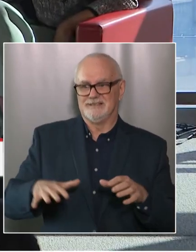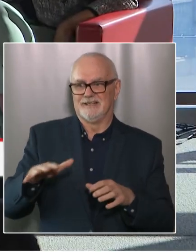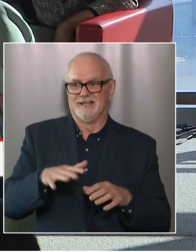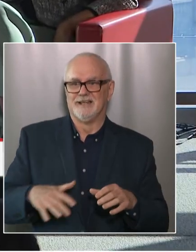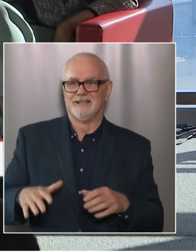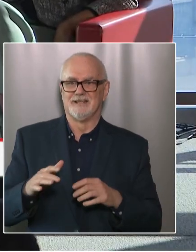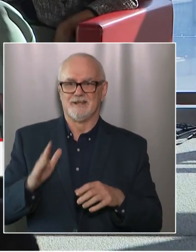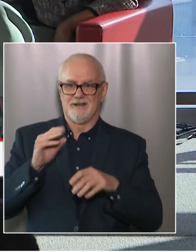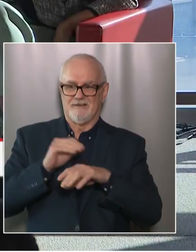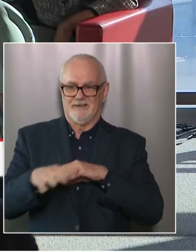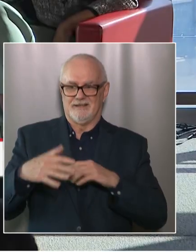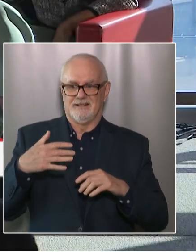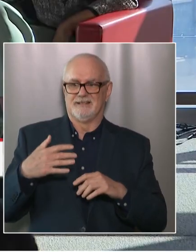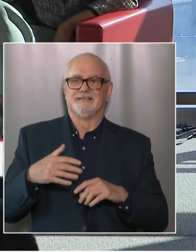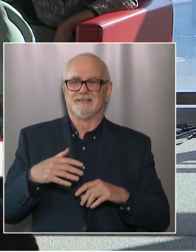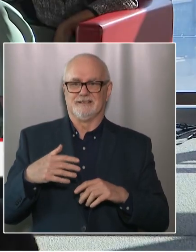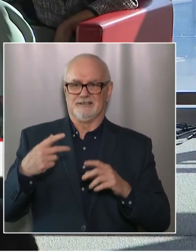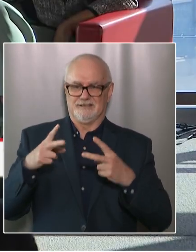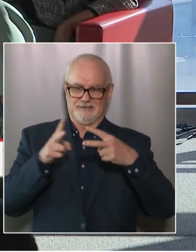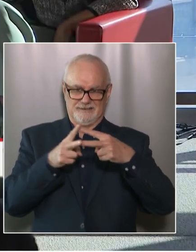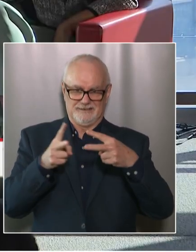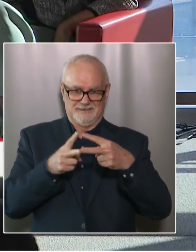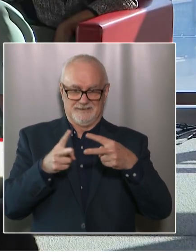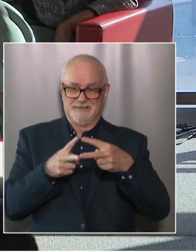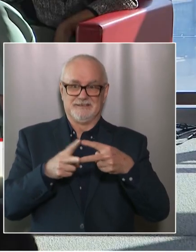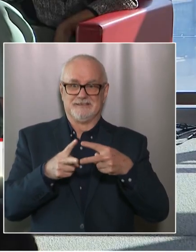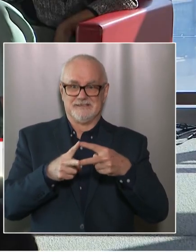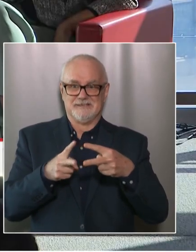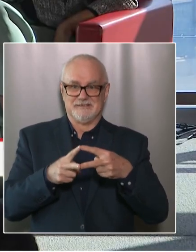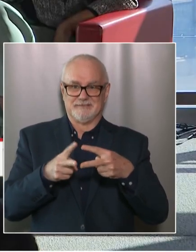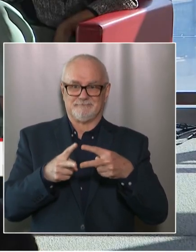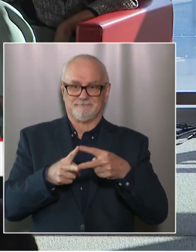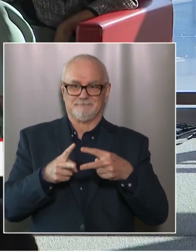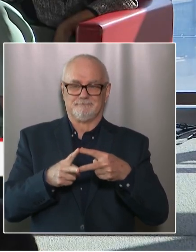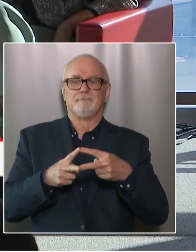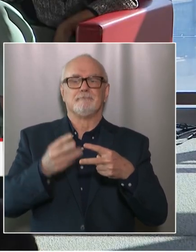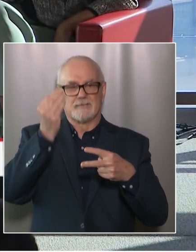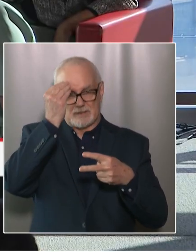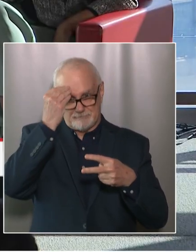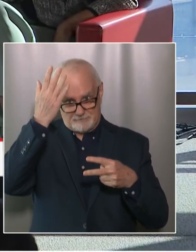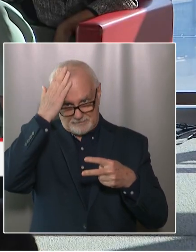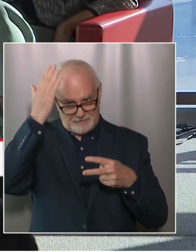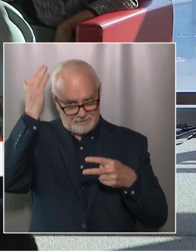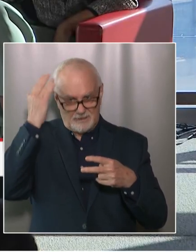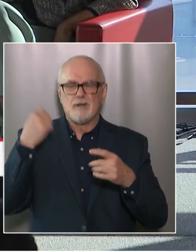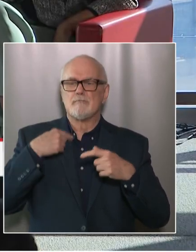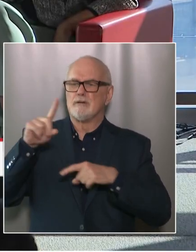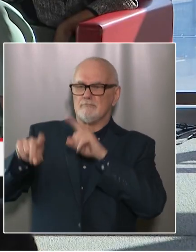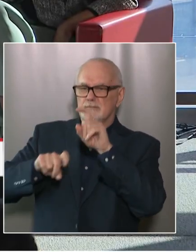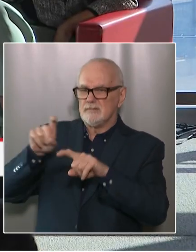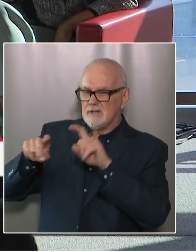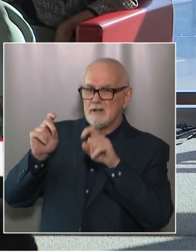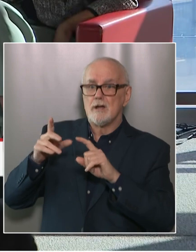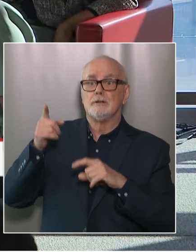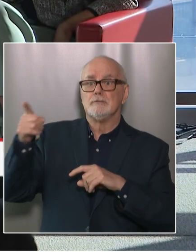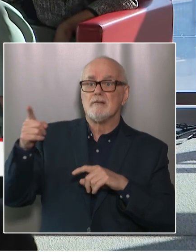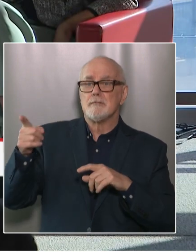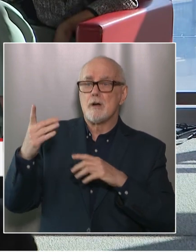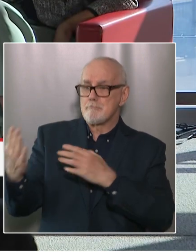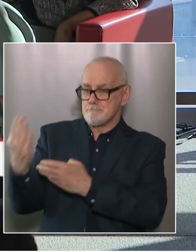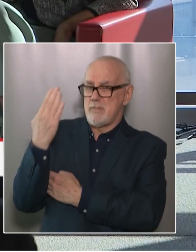that here. We'll build on that a little bit. So just some rapid fire questions. Morning person or night